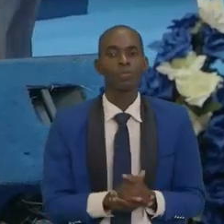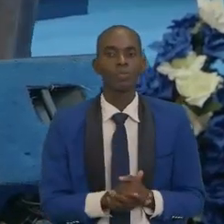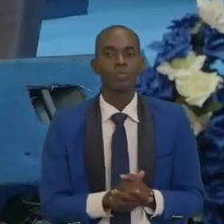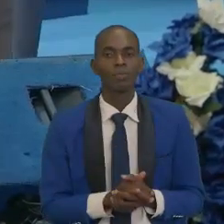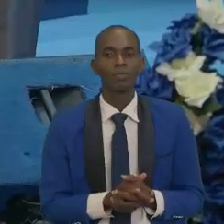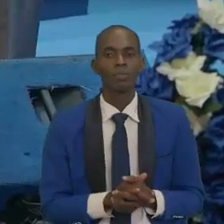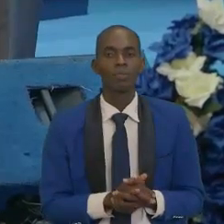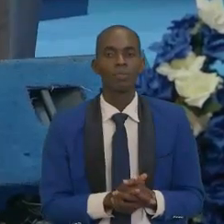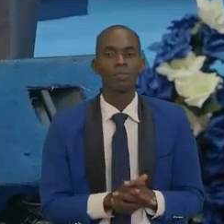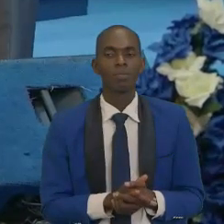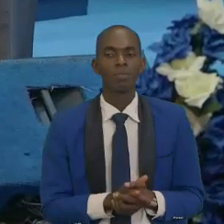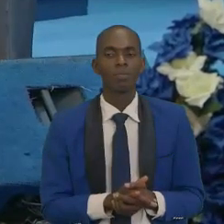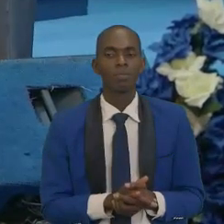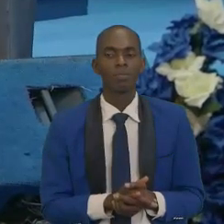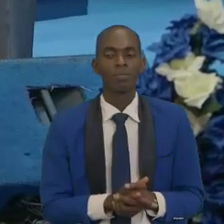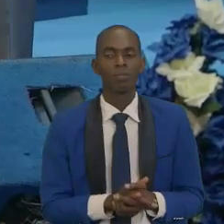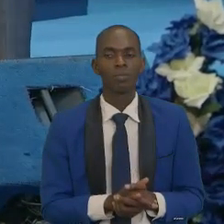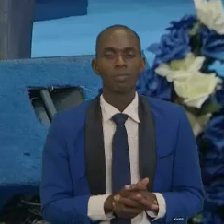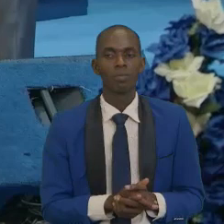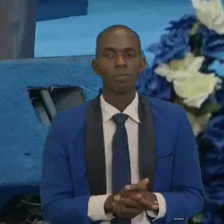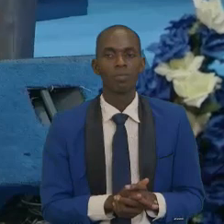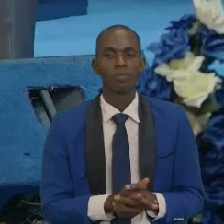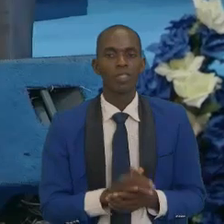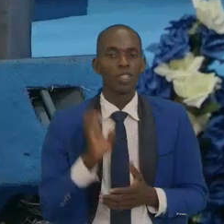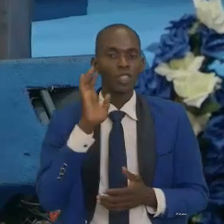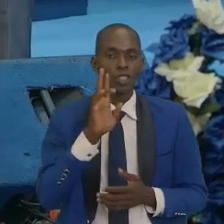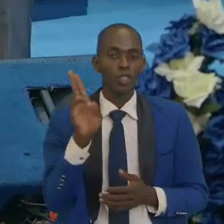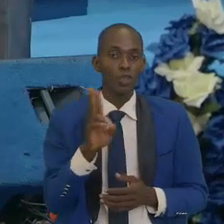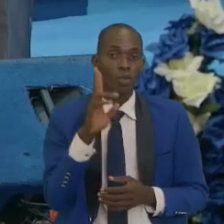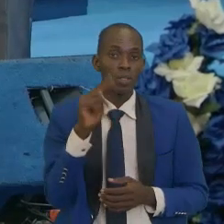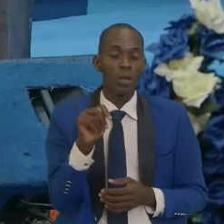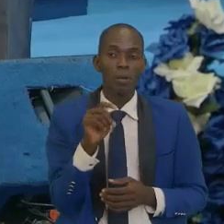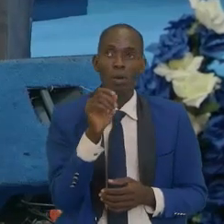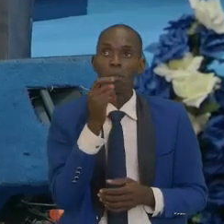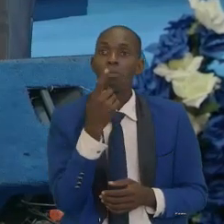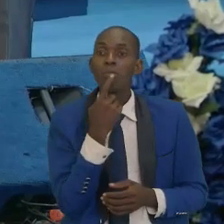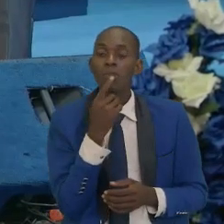He uses the mic, but he's the one talking to you.